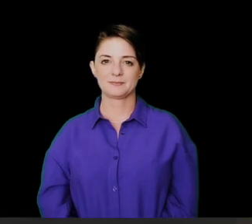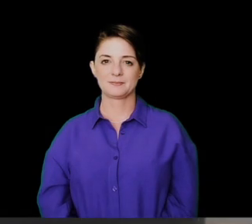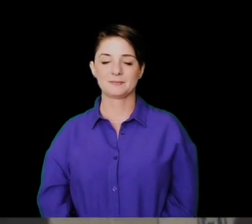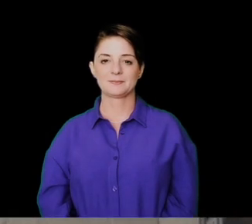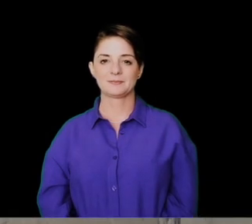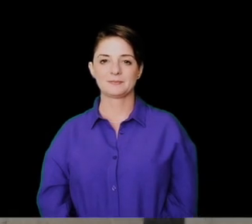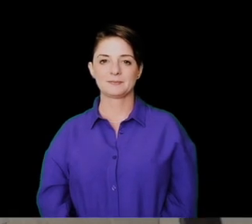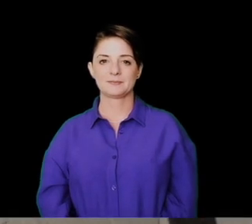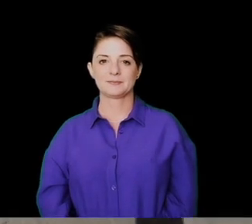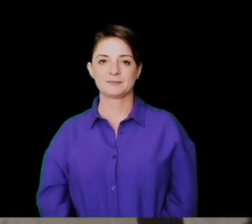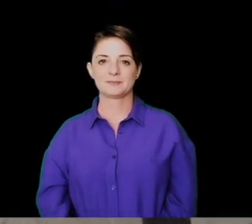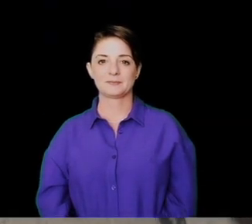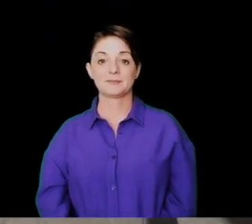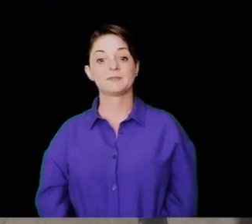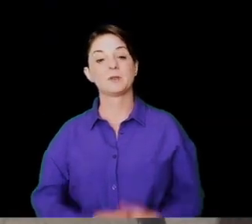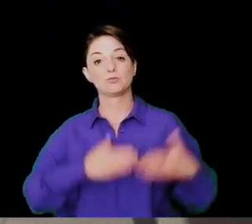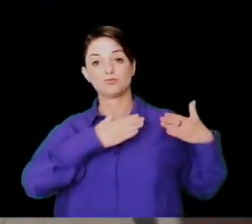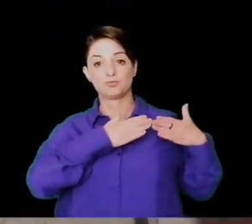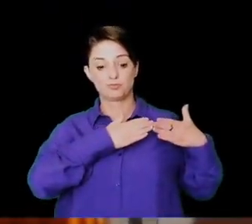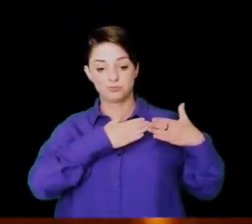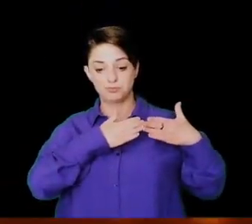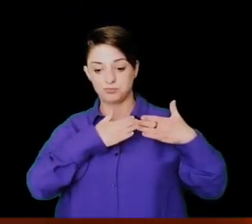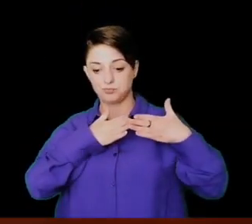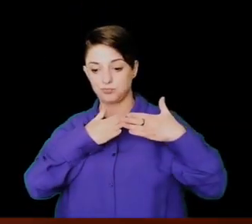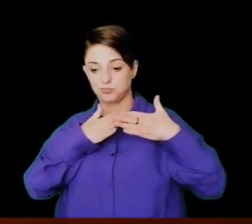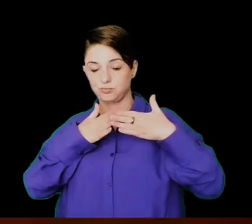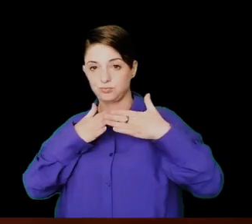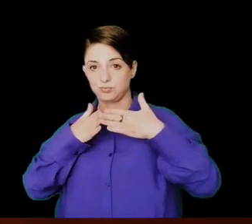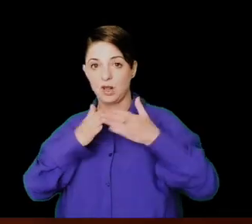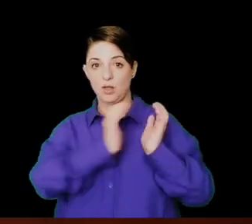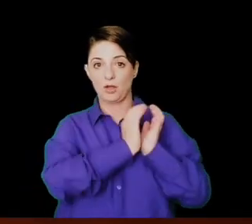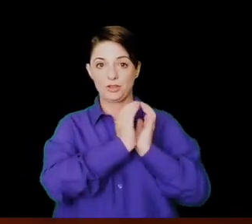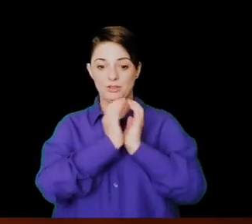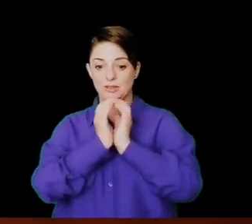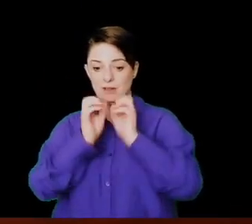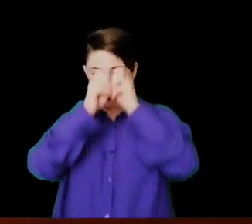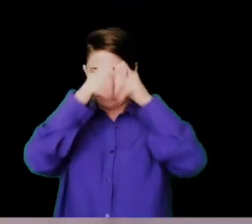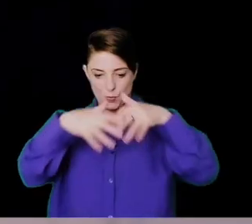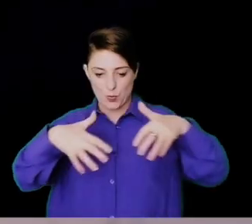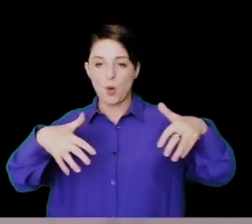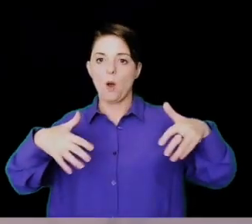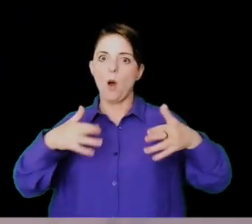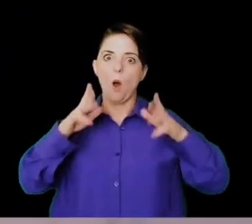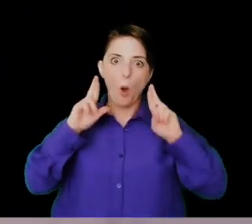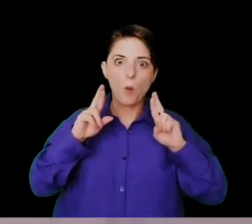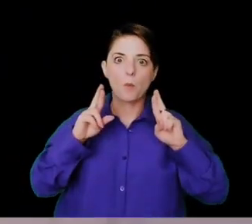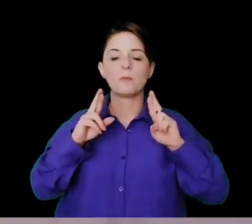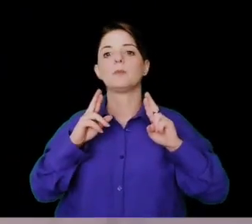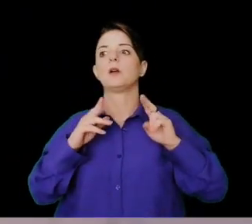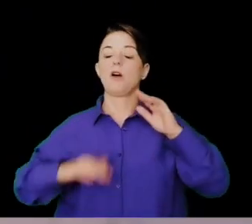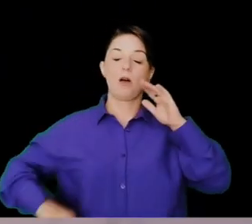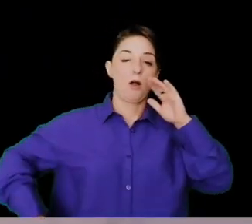This is actually taking the oysters out into the bay, into Langston Harbour, and hoping that we